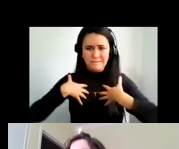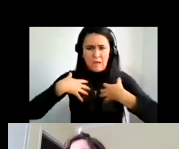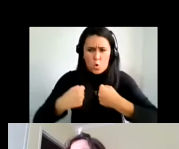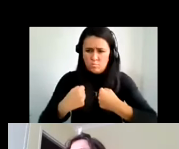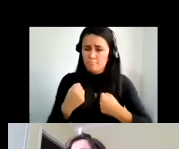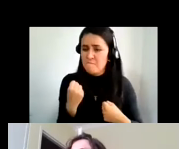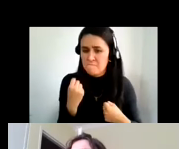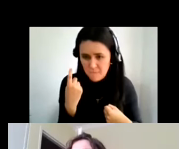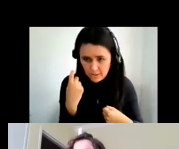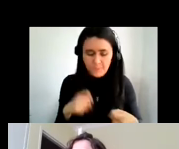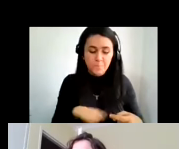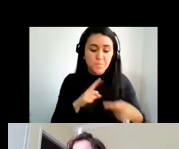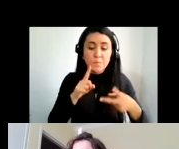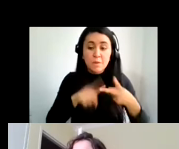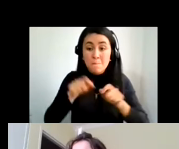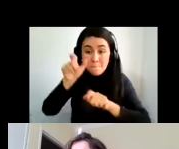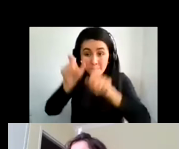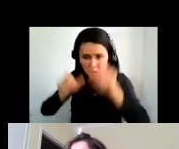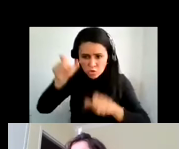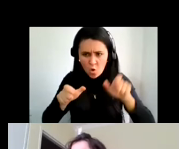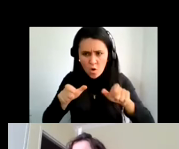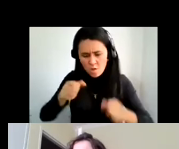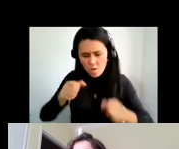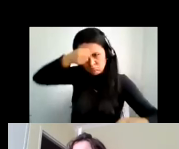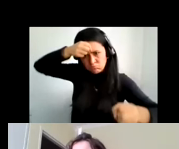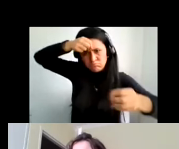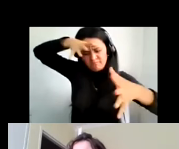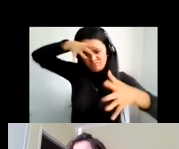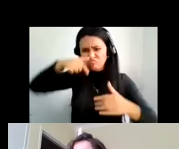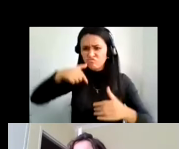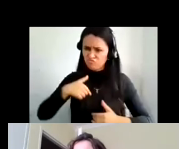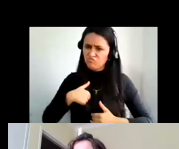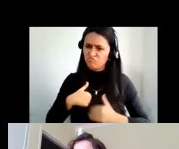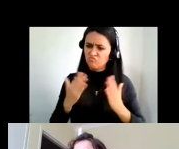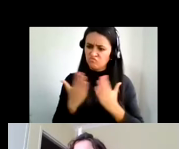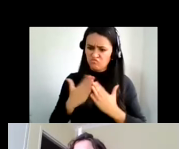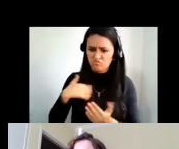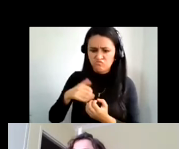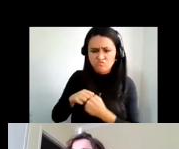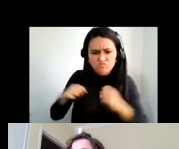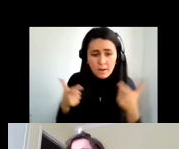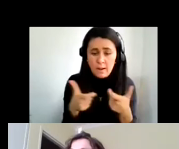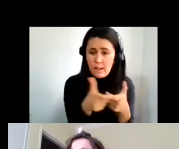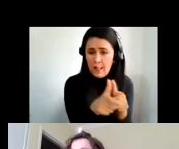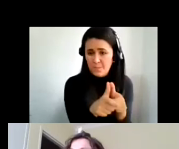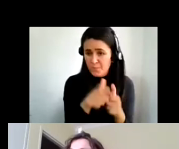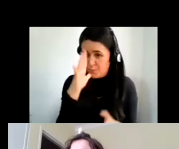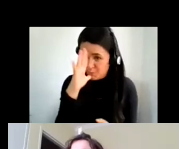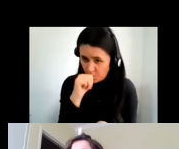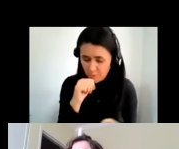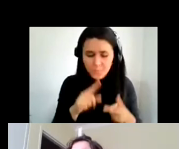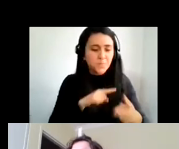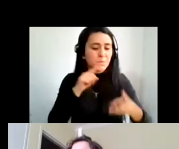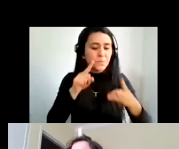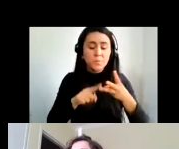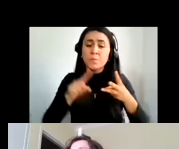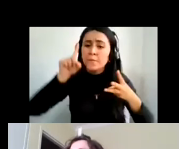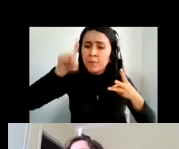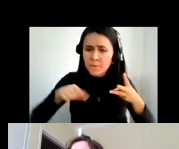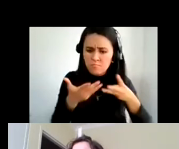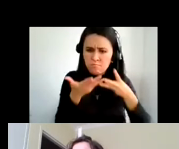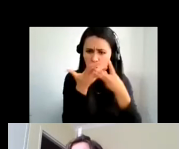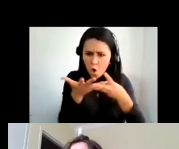poorly functioning basic amenities like electrification, water, and sanitation. Under accessibility related barriers,